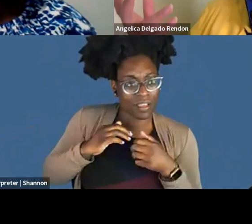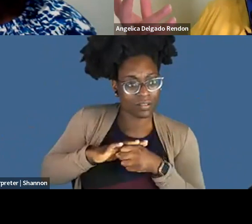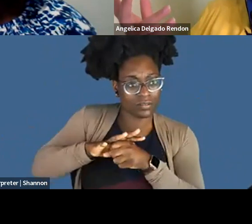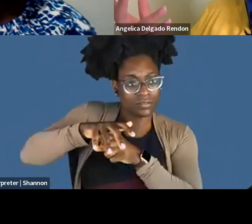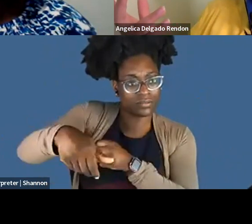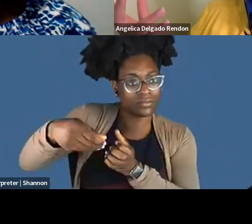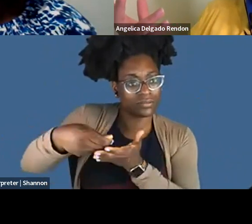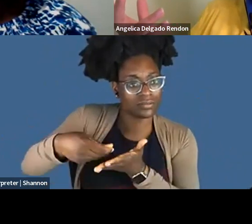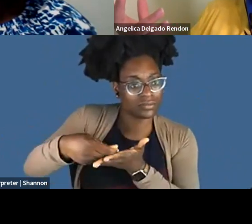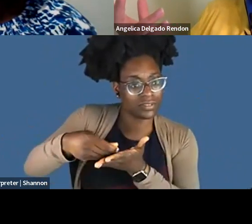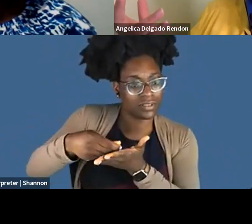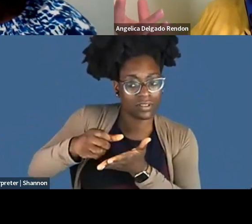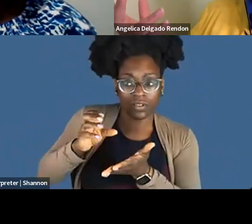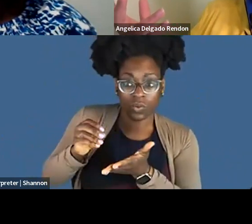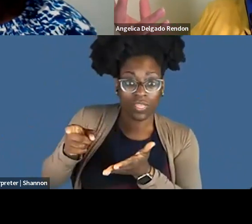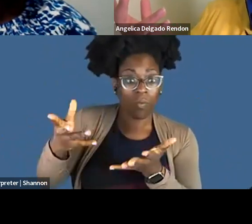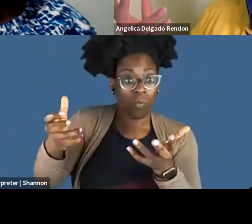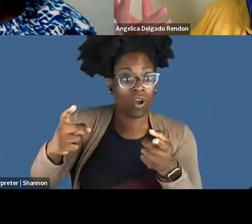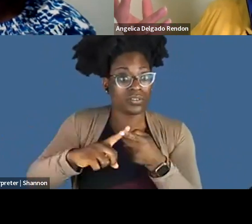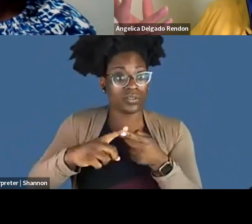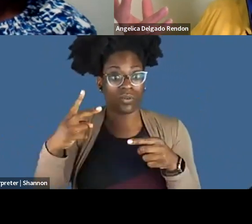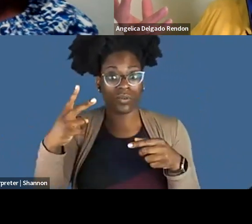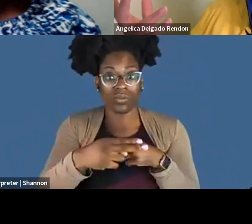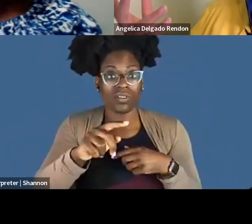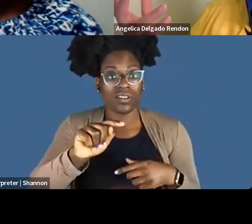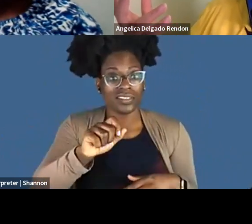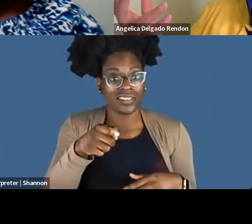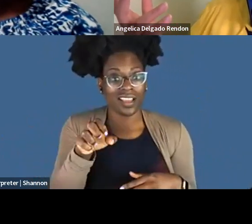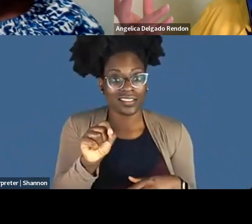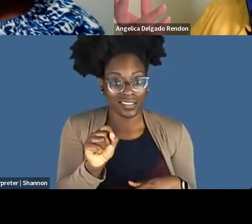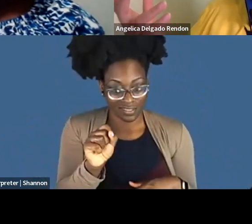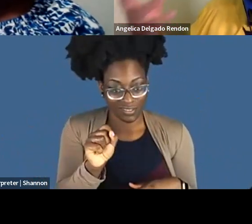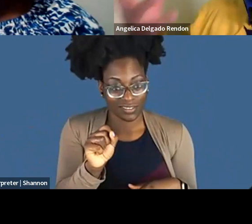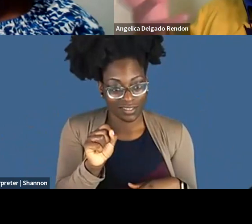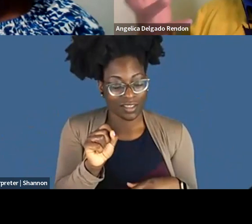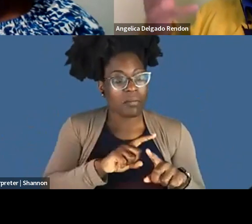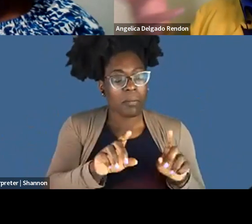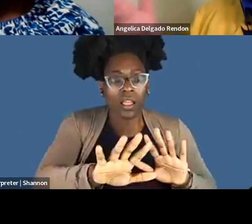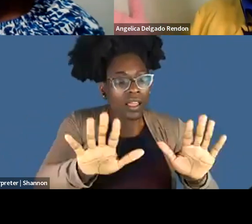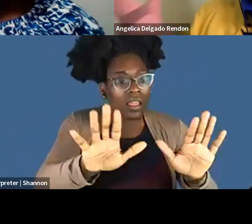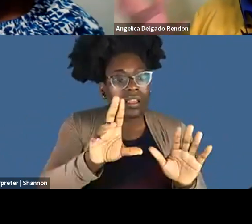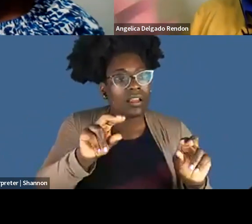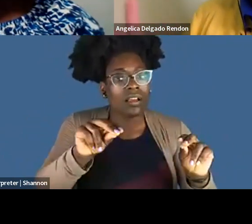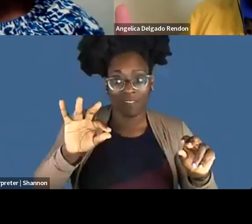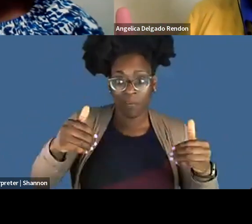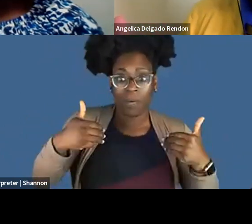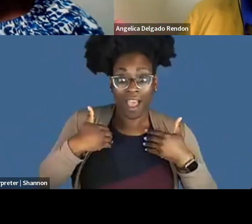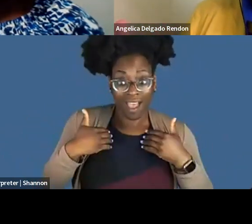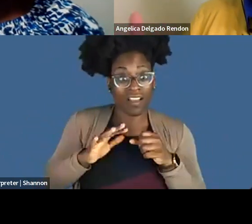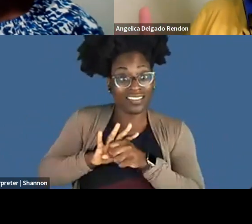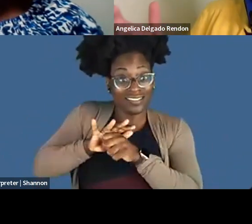they want to cut taxes. They want to cut it back. It's like, no, we should figure out what to do with that